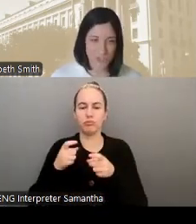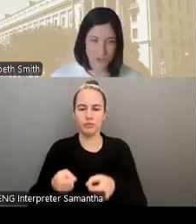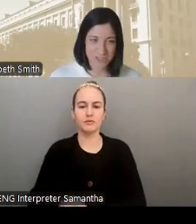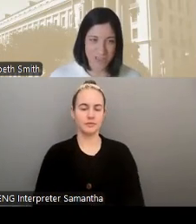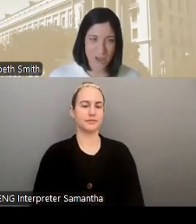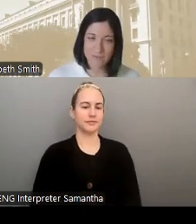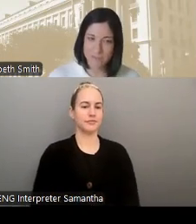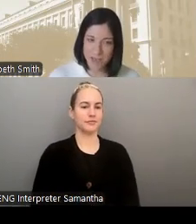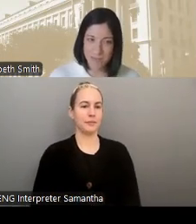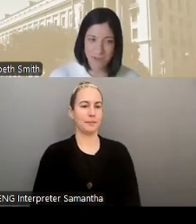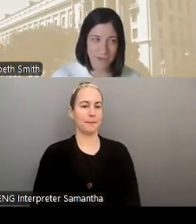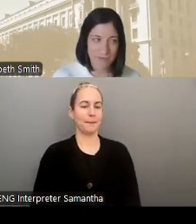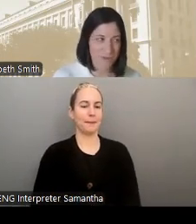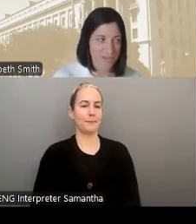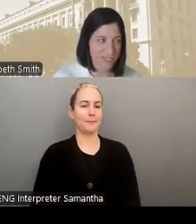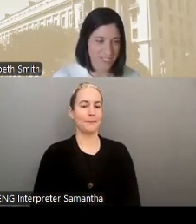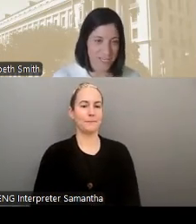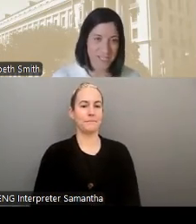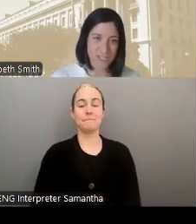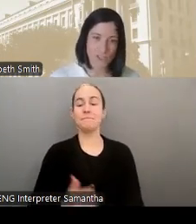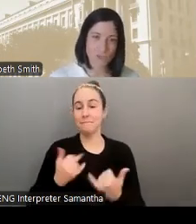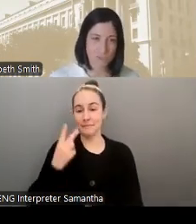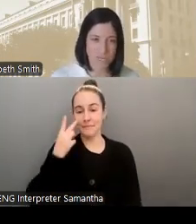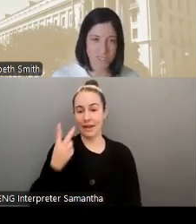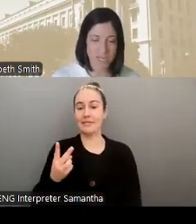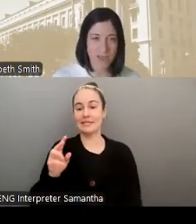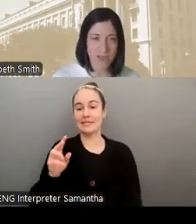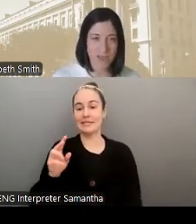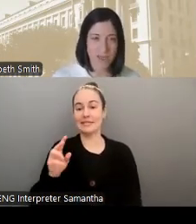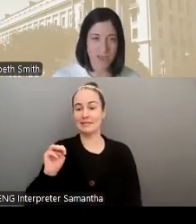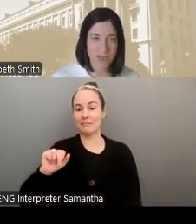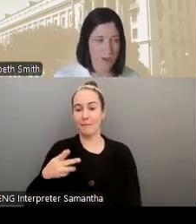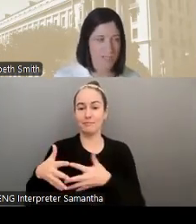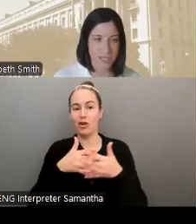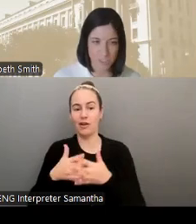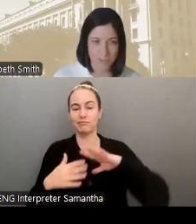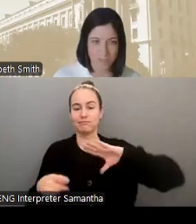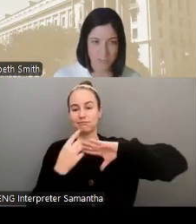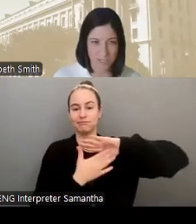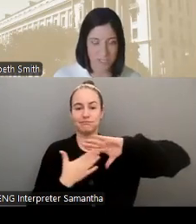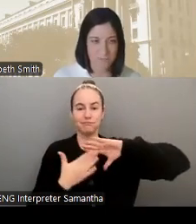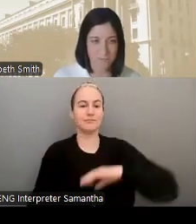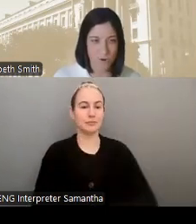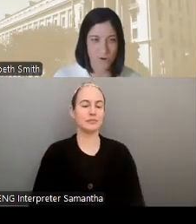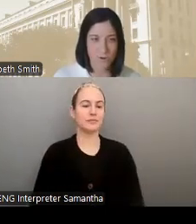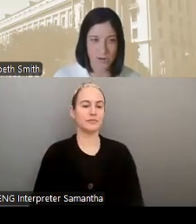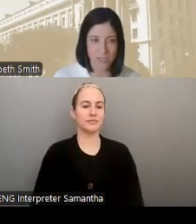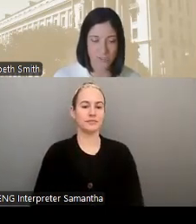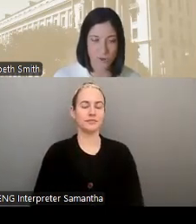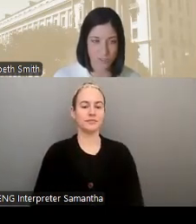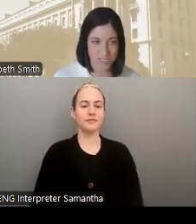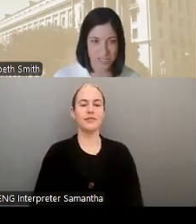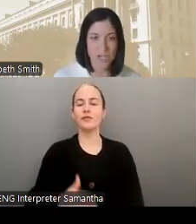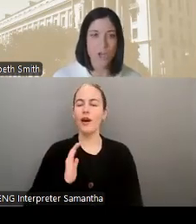Up on the screen now, I have a map of the United States, and this shows the breakdown of how we assign responsibility for